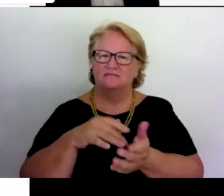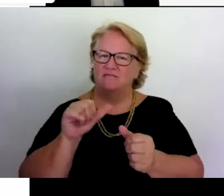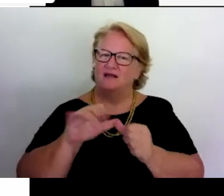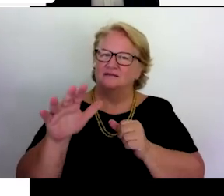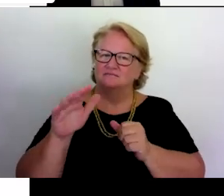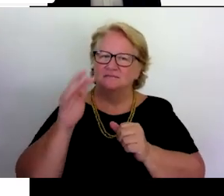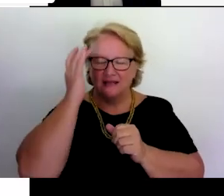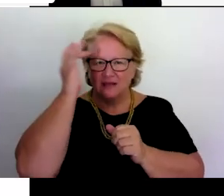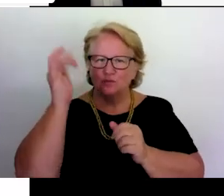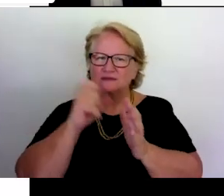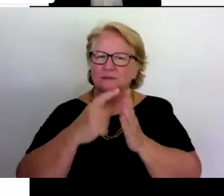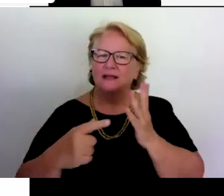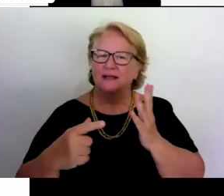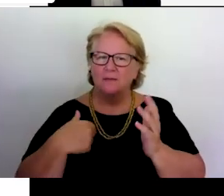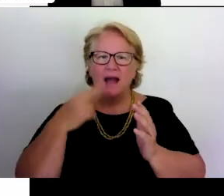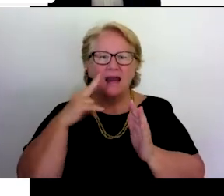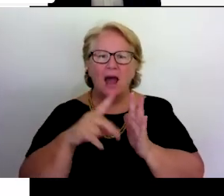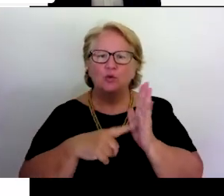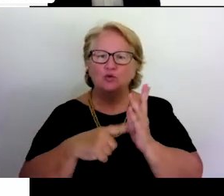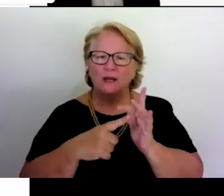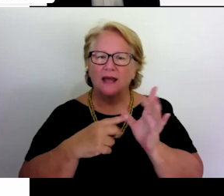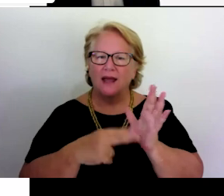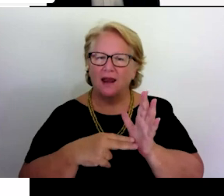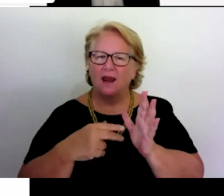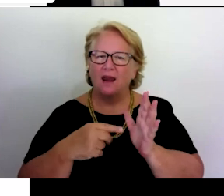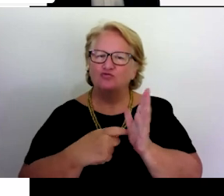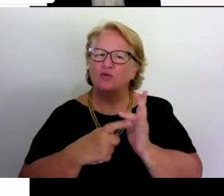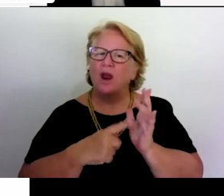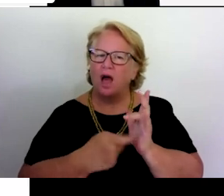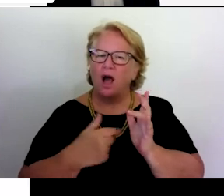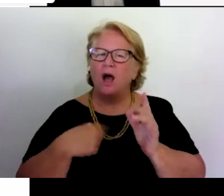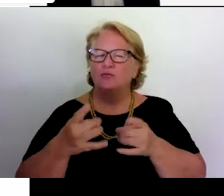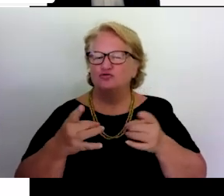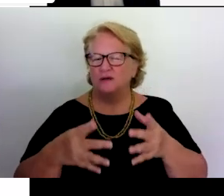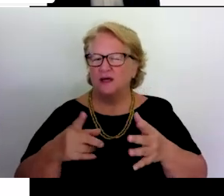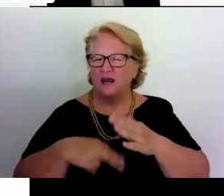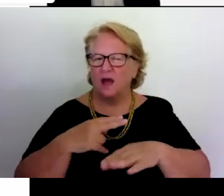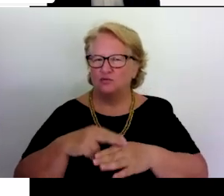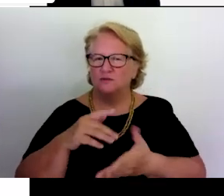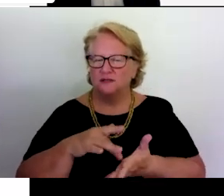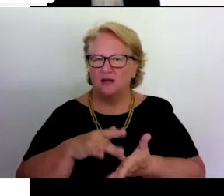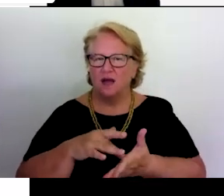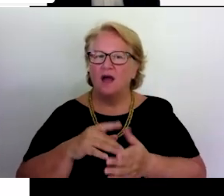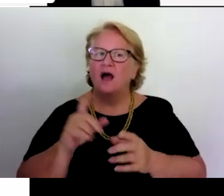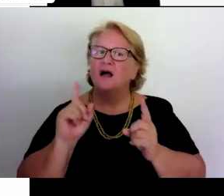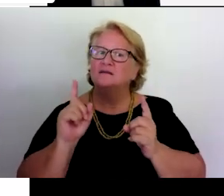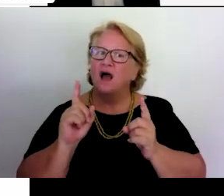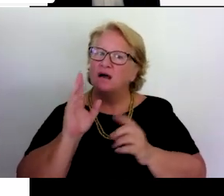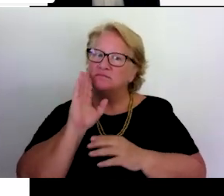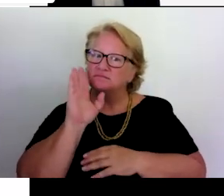Health. My name is Julian Troller, the Director of the National Centre. Today's webinar is about insights